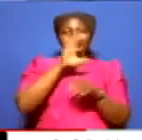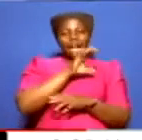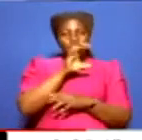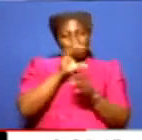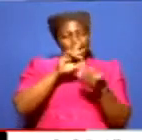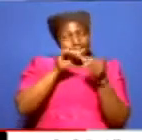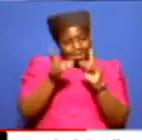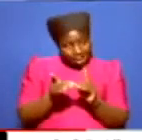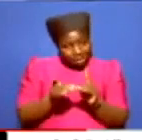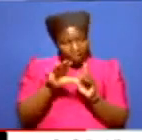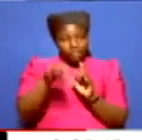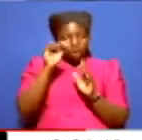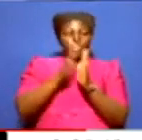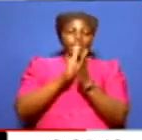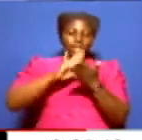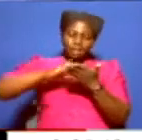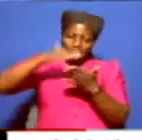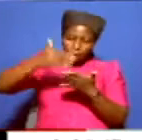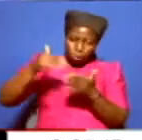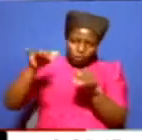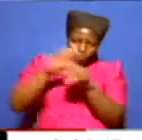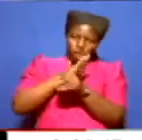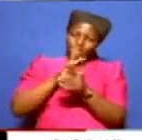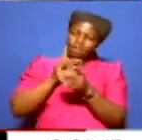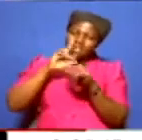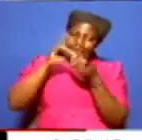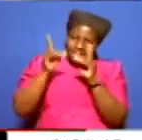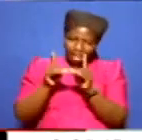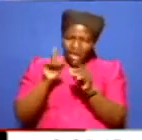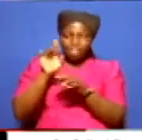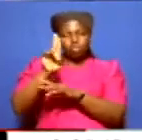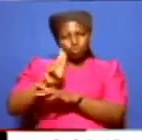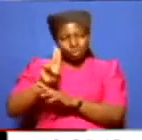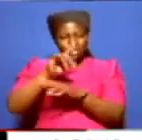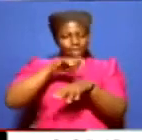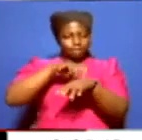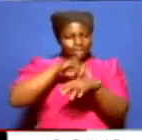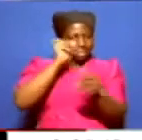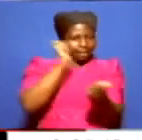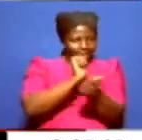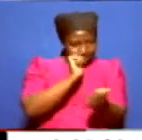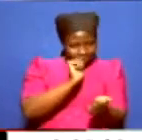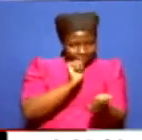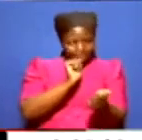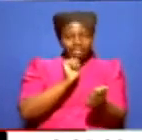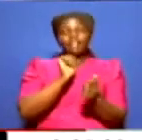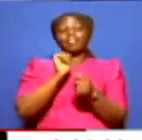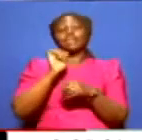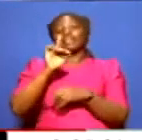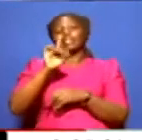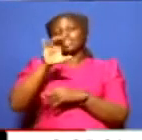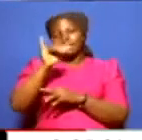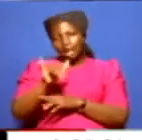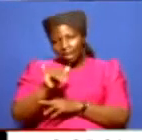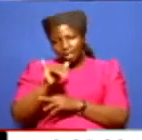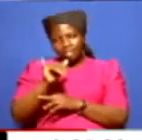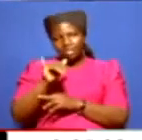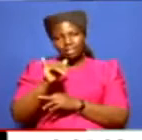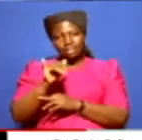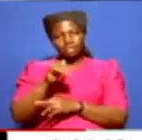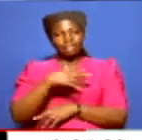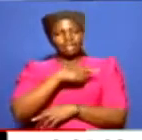laptops loaded with the data using during the arrest. Our Director of Criminal Investigation, Sergeant Peter